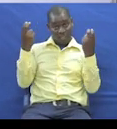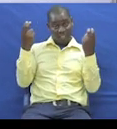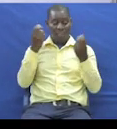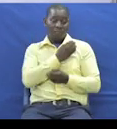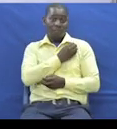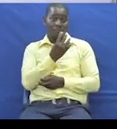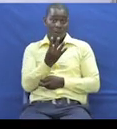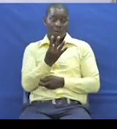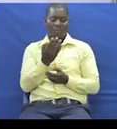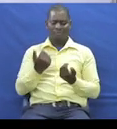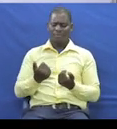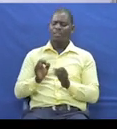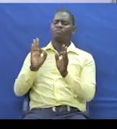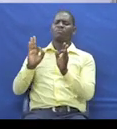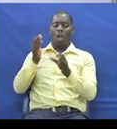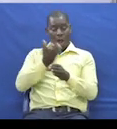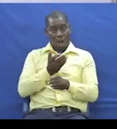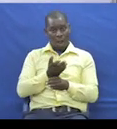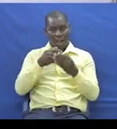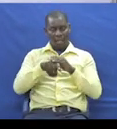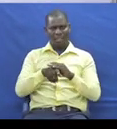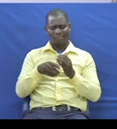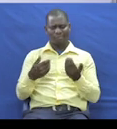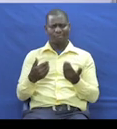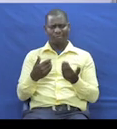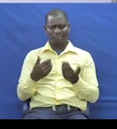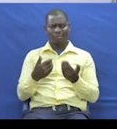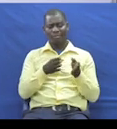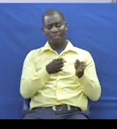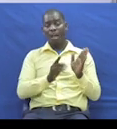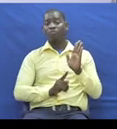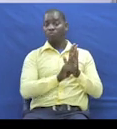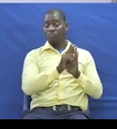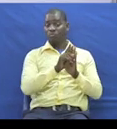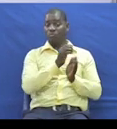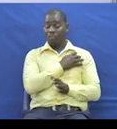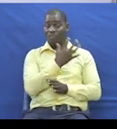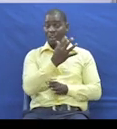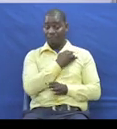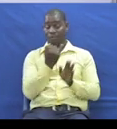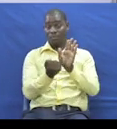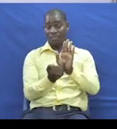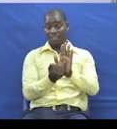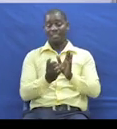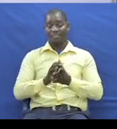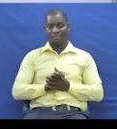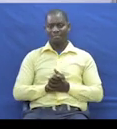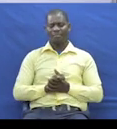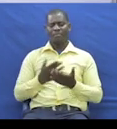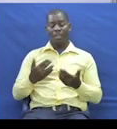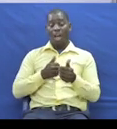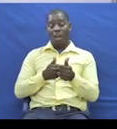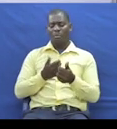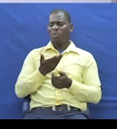is a good revision for all other higher classes like Form 5 and Form 6. I hope that